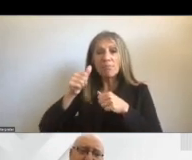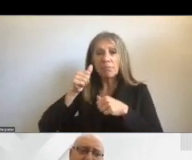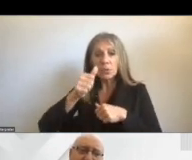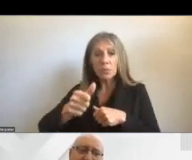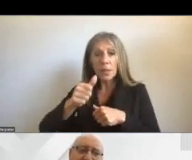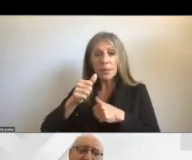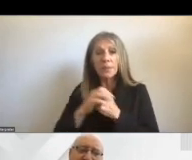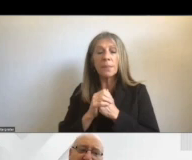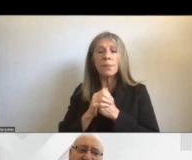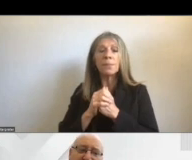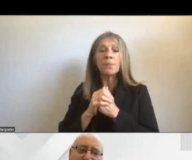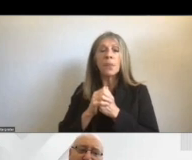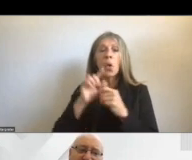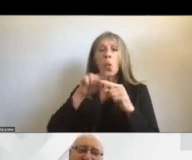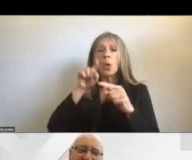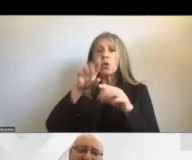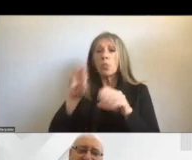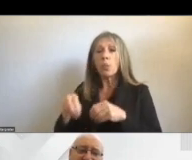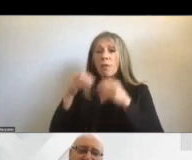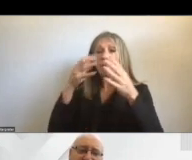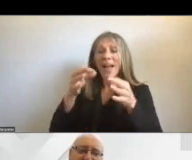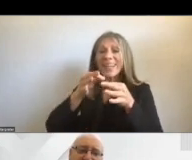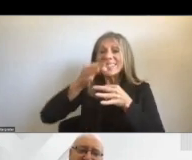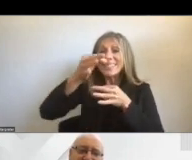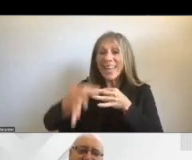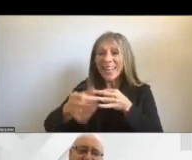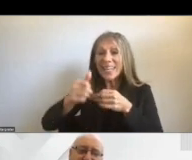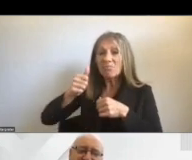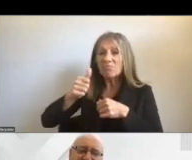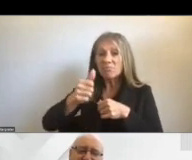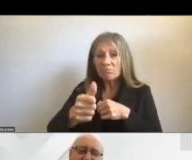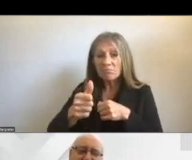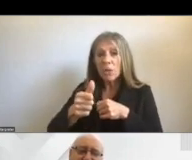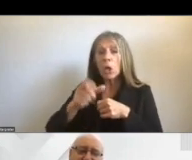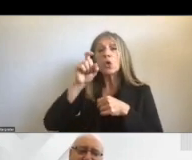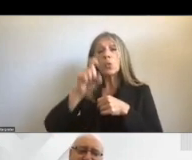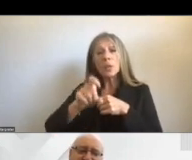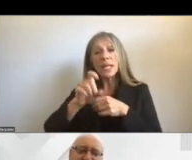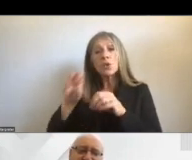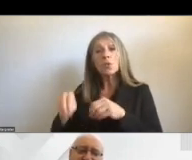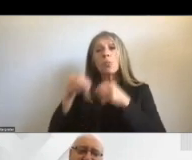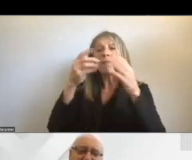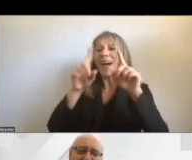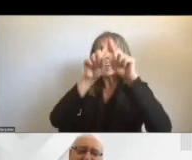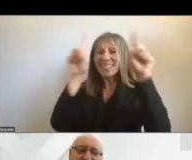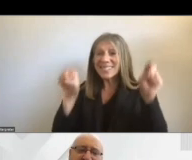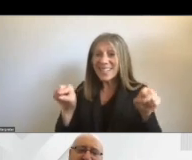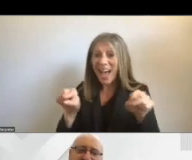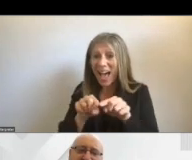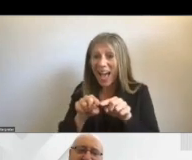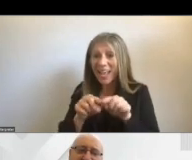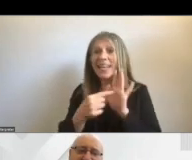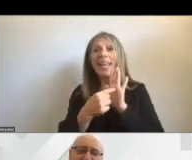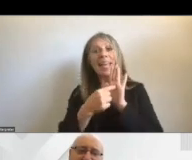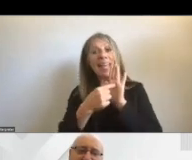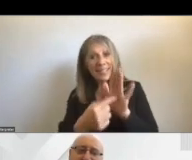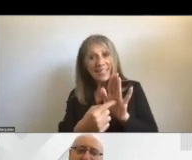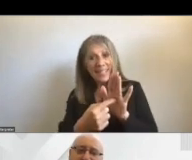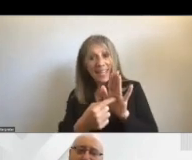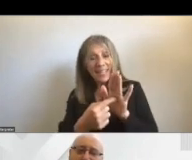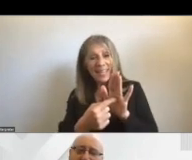walk interval. And what that means is that if you have a pedestrian signal that rests and walk,